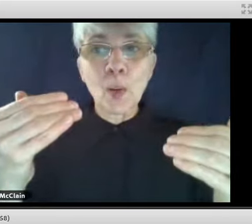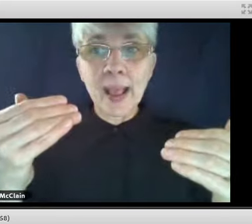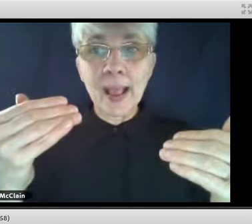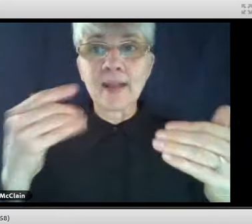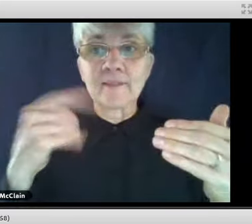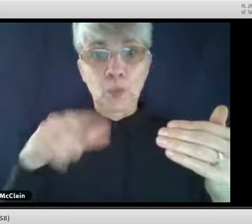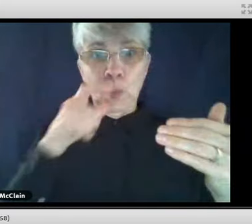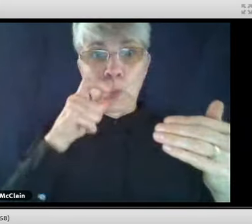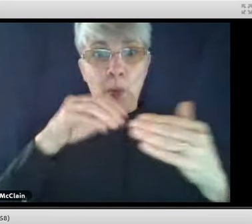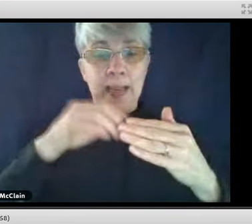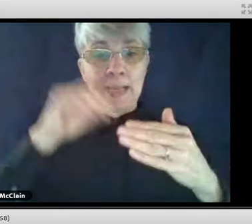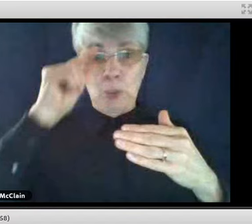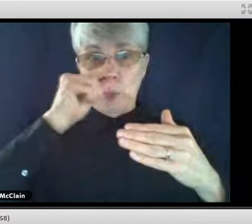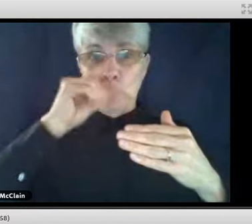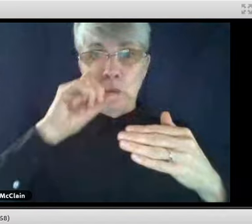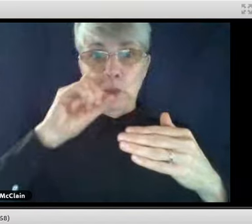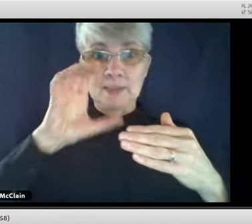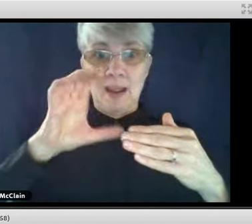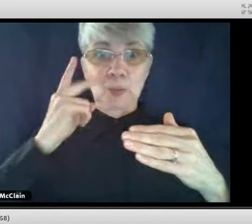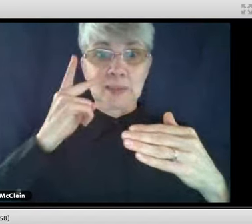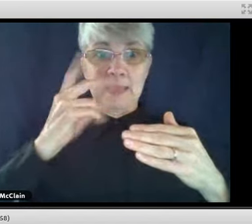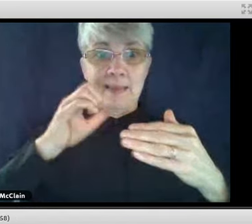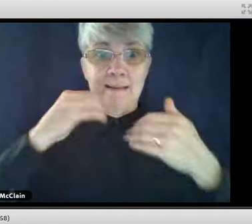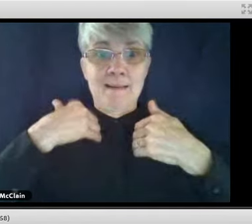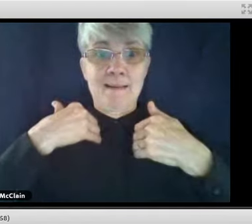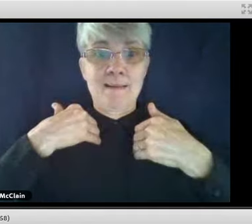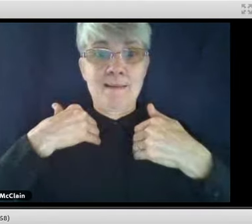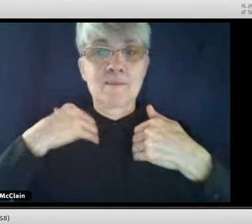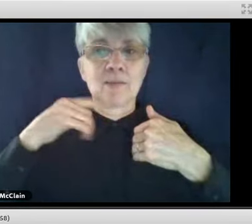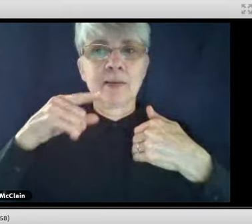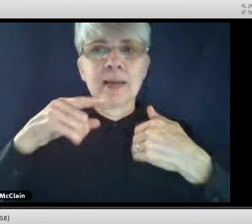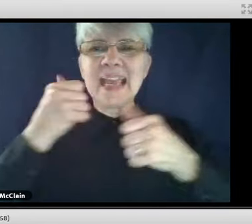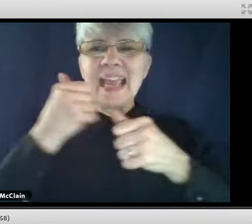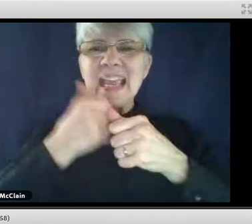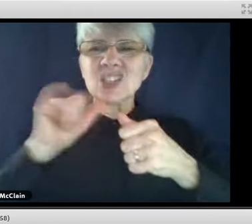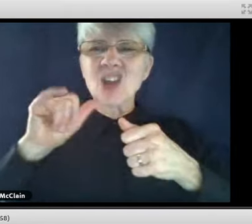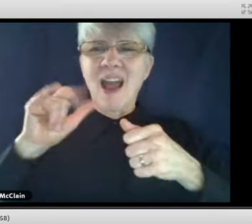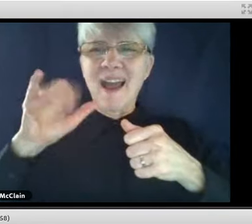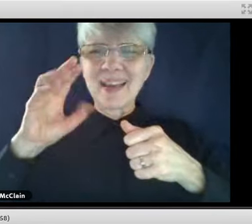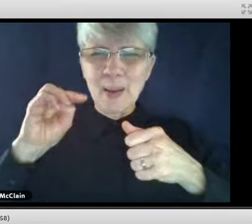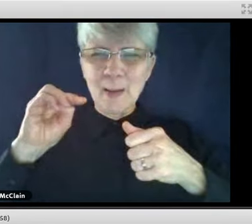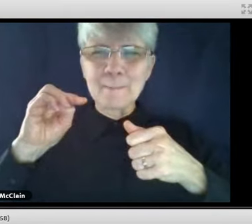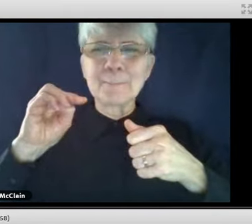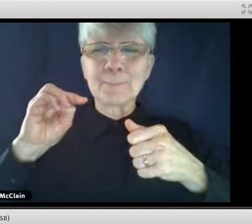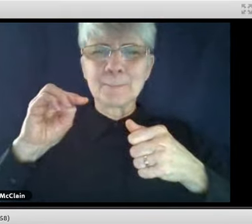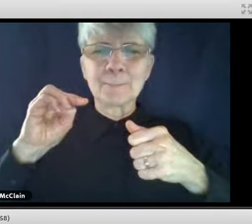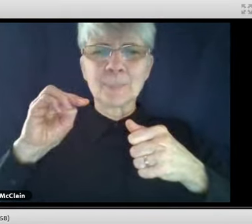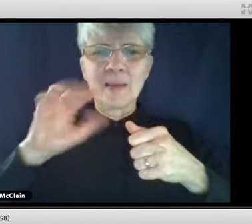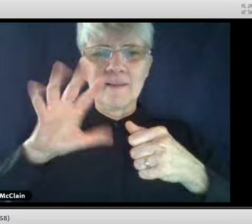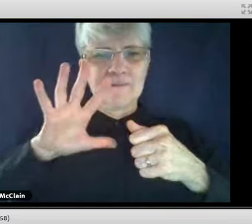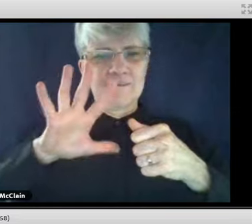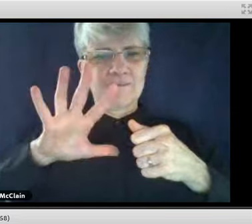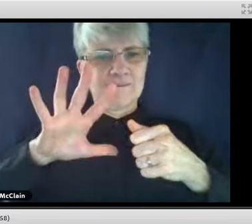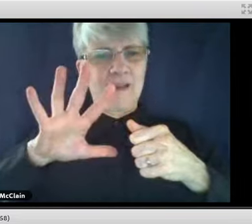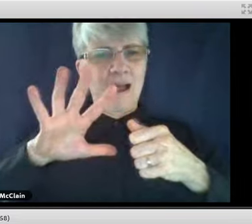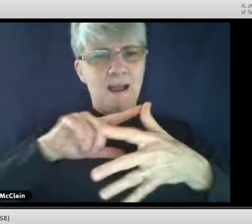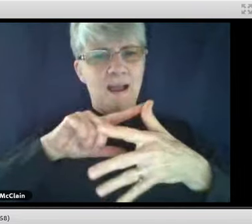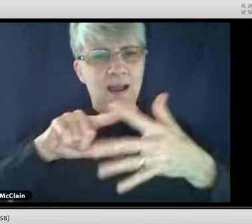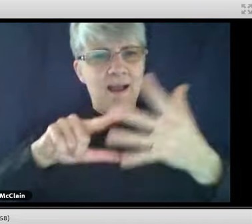are in the Google Doc, you'll see that I have, each item here, like 5. There's 5 of them,